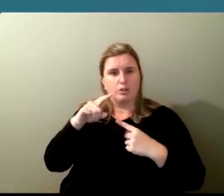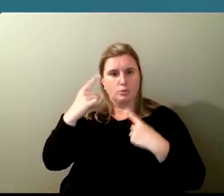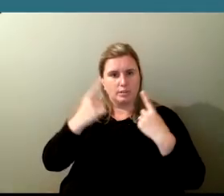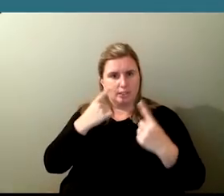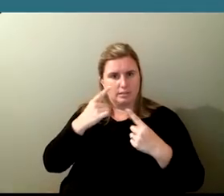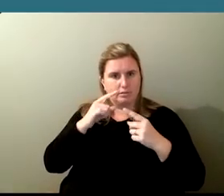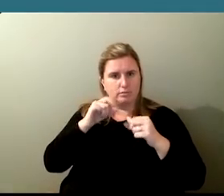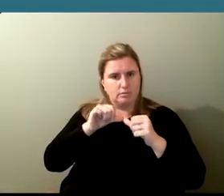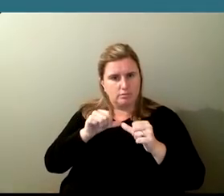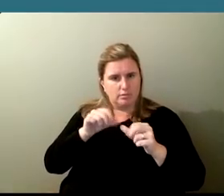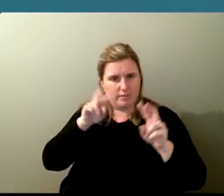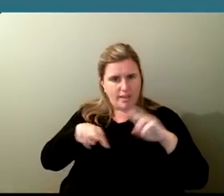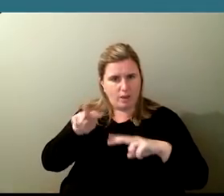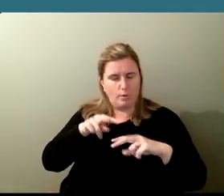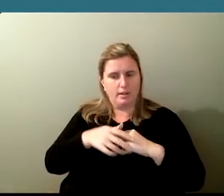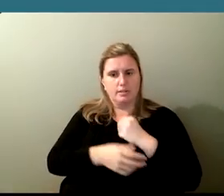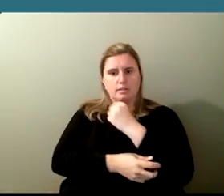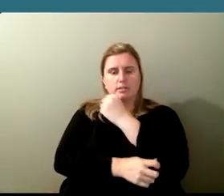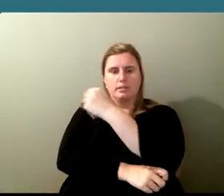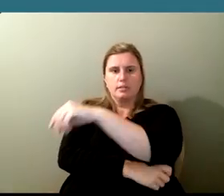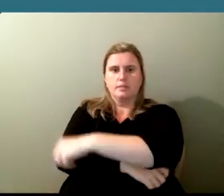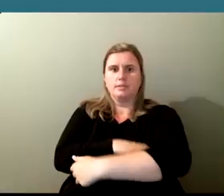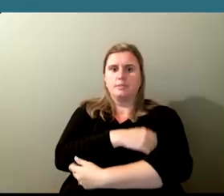constantly evaluate. And of course, any